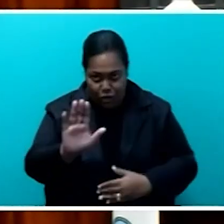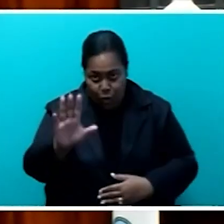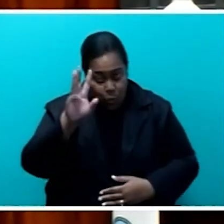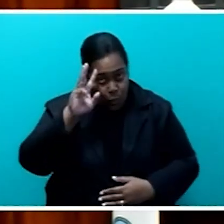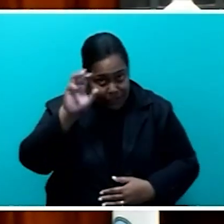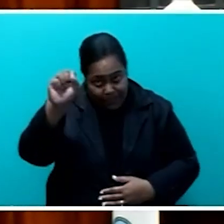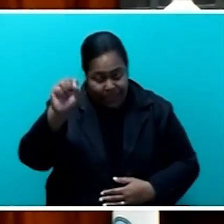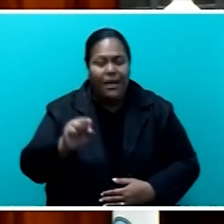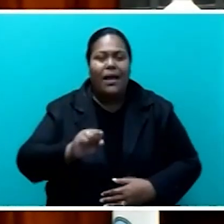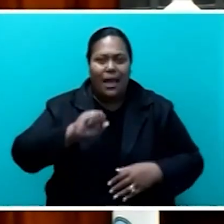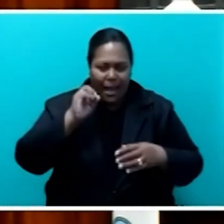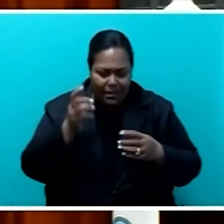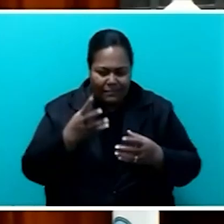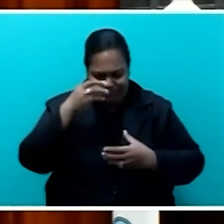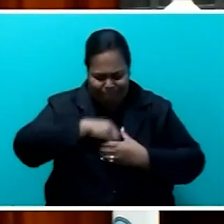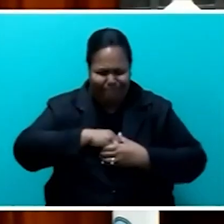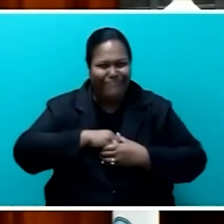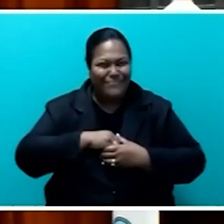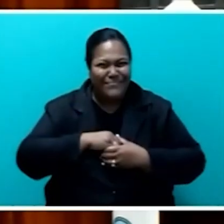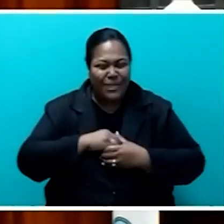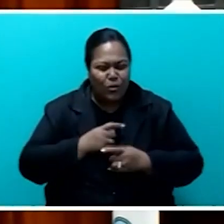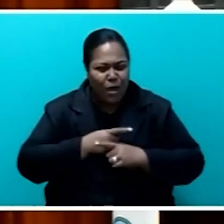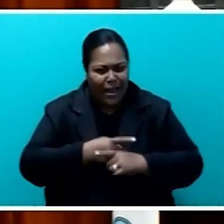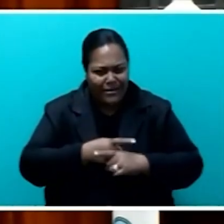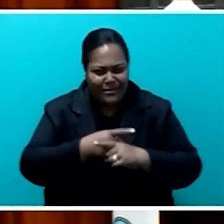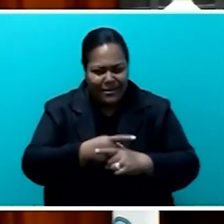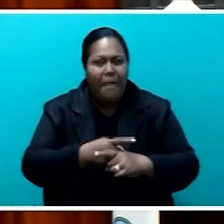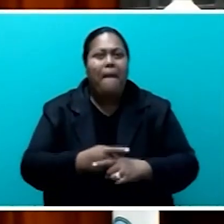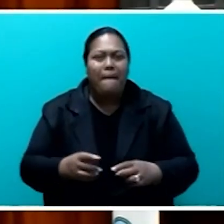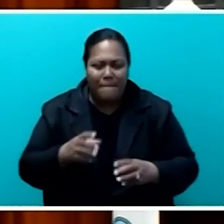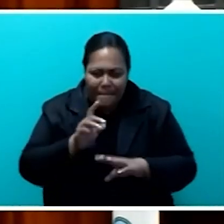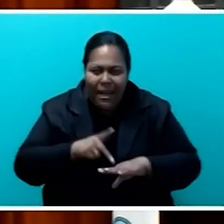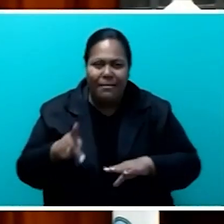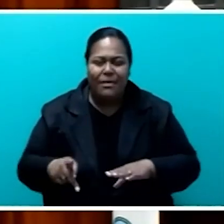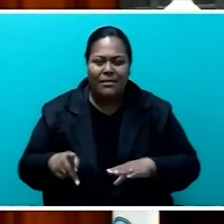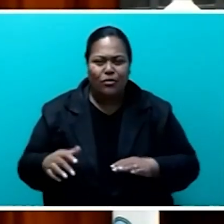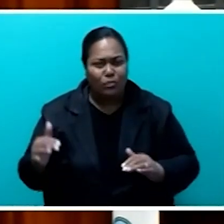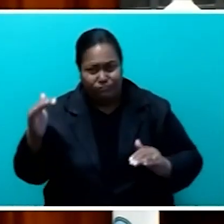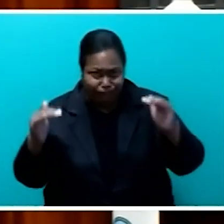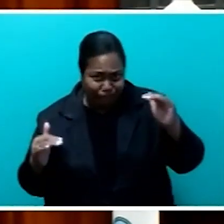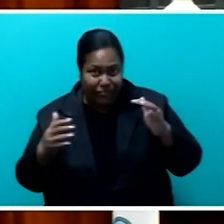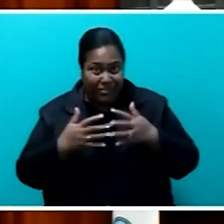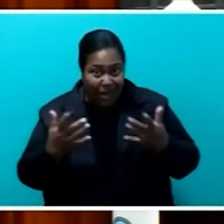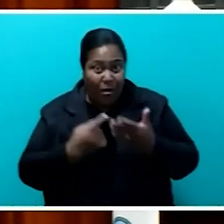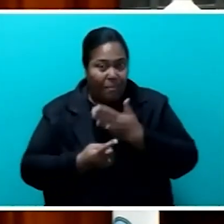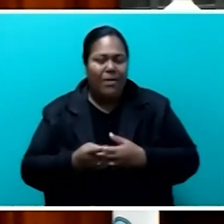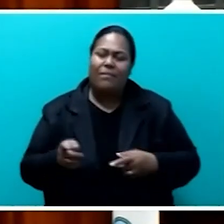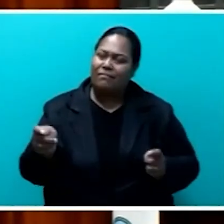insight in guiding Parliament to adjust and accommodate this unprecedented situation that we're